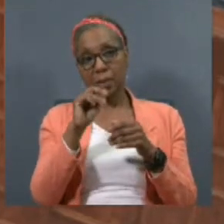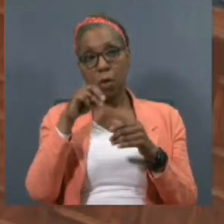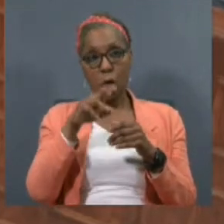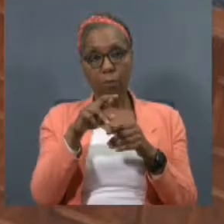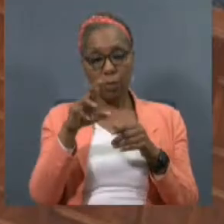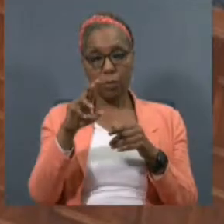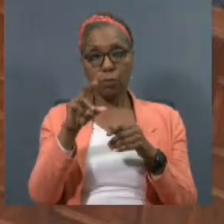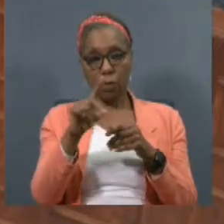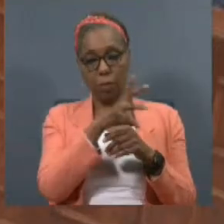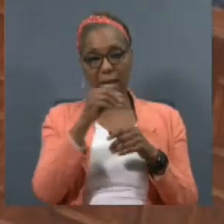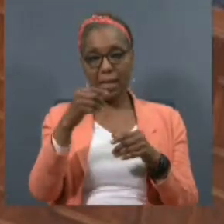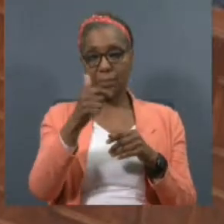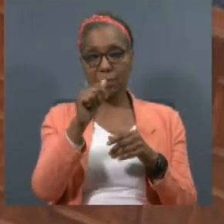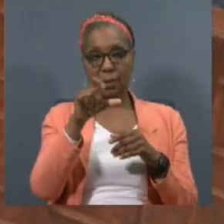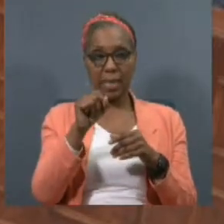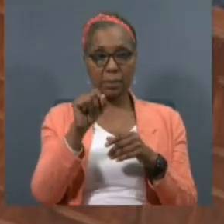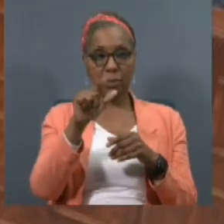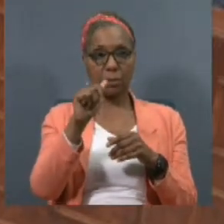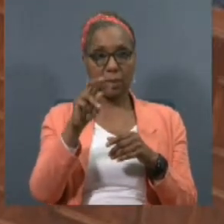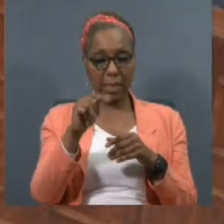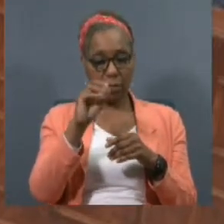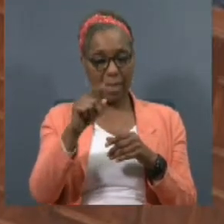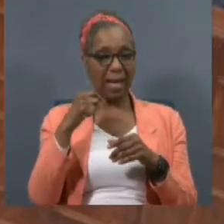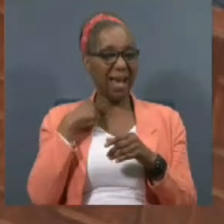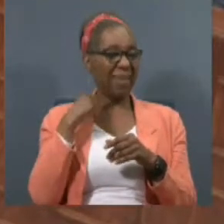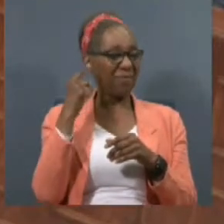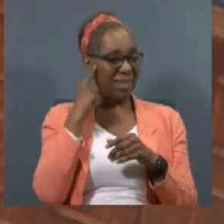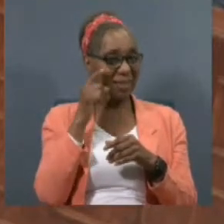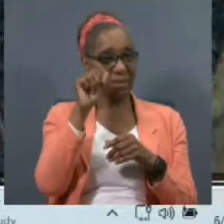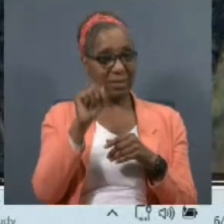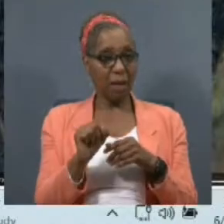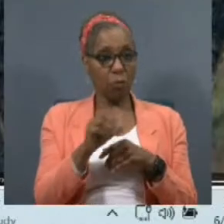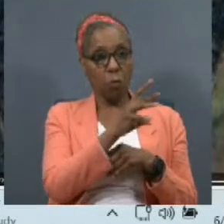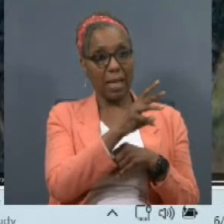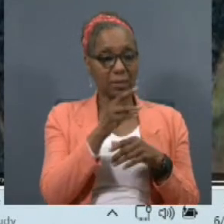Lane, which I guess would be the southwest border,